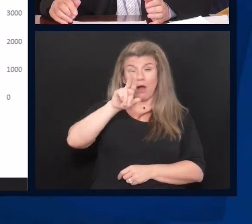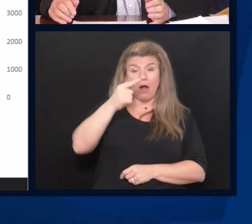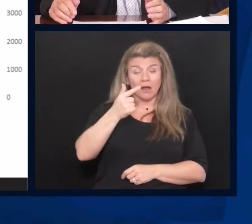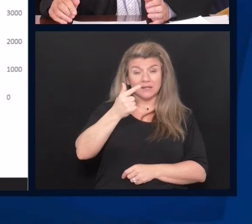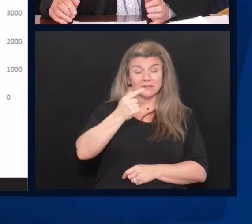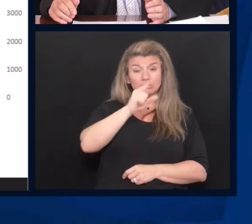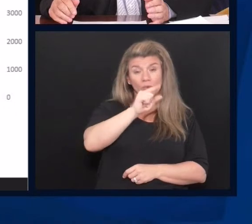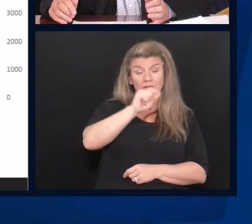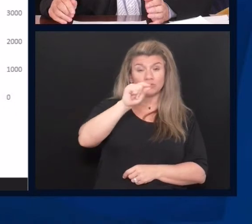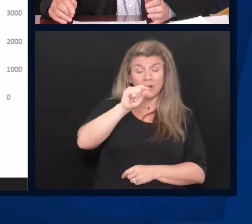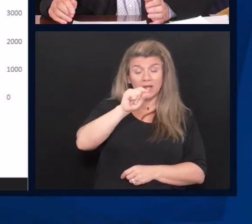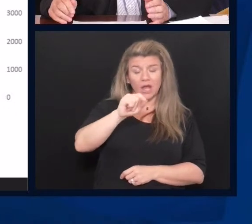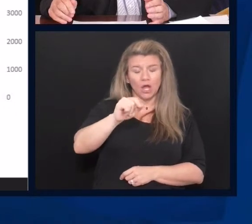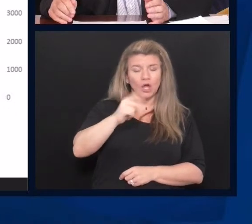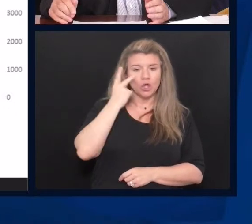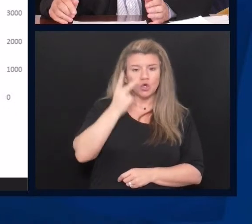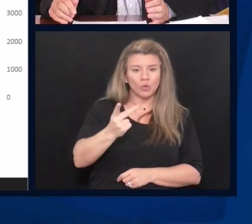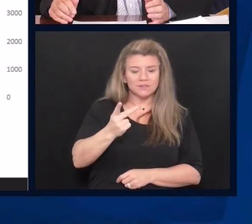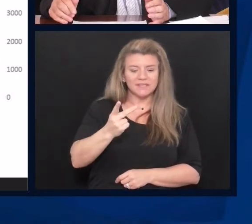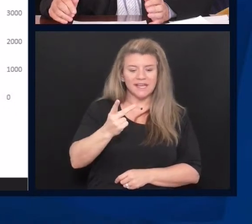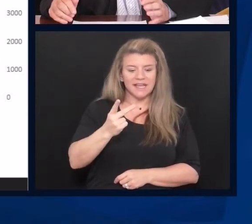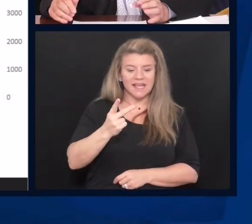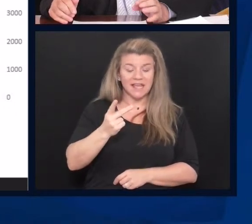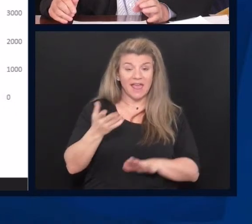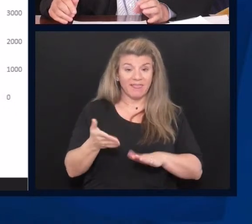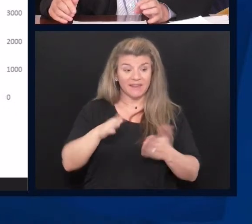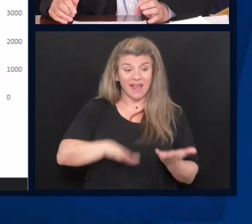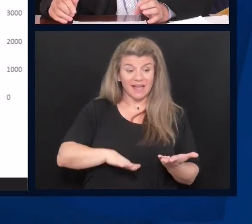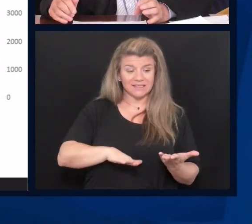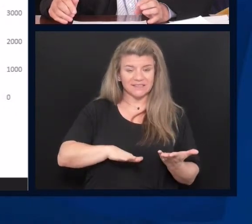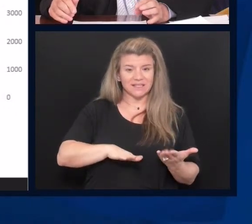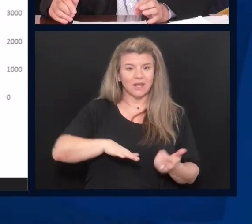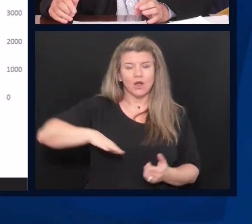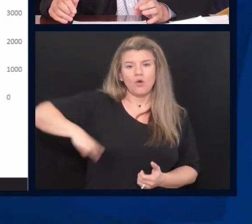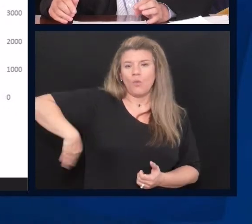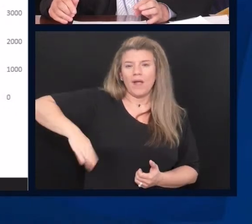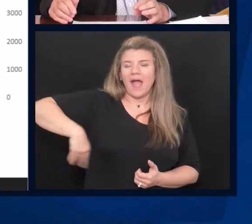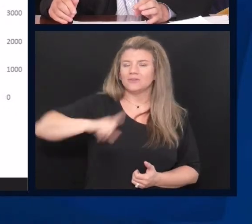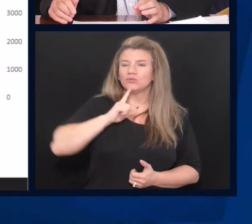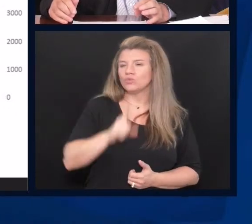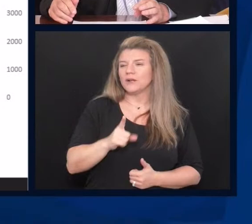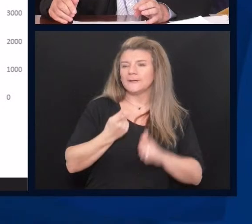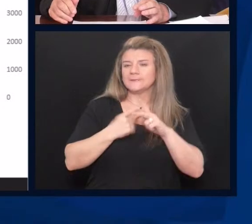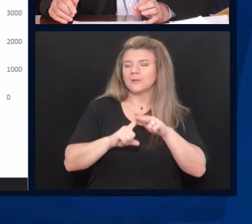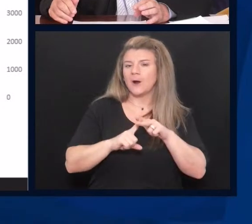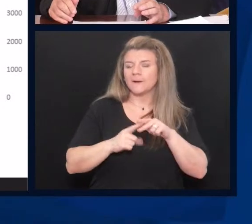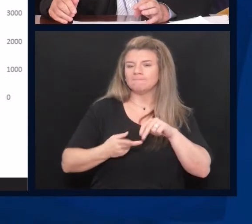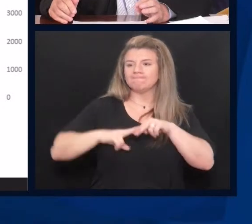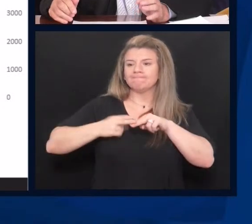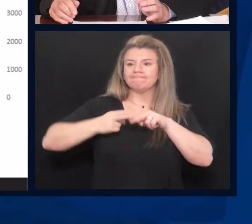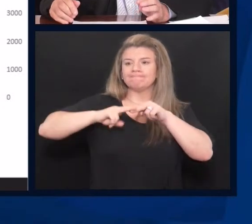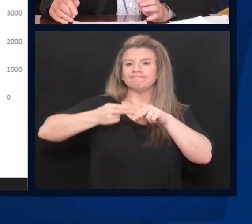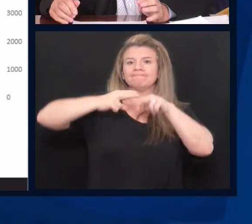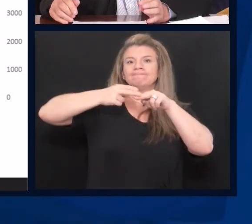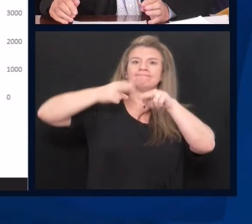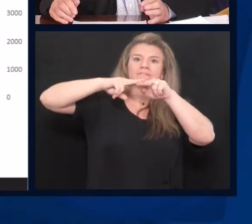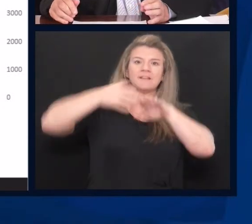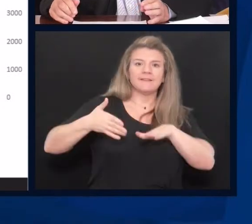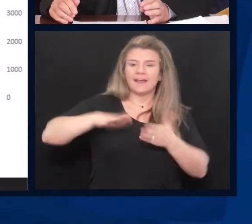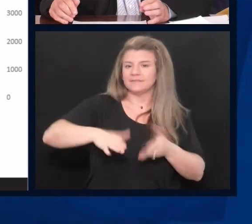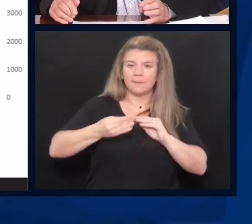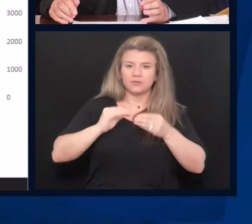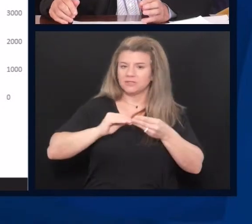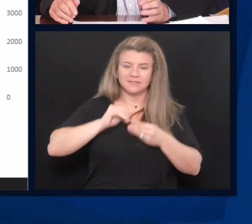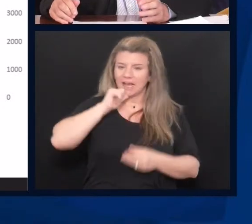in 2020, you'll see the deaths. We had not started really ramping way up in our